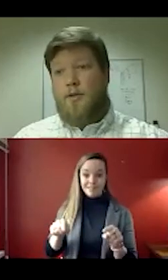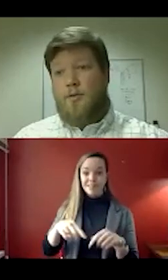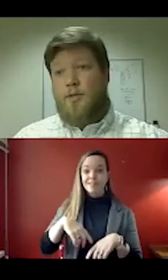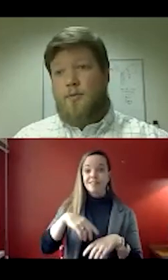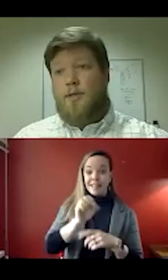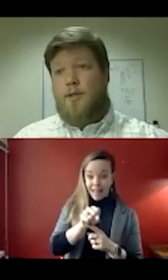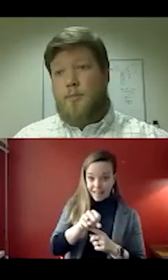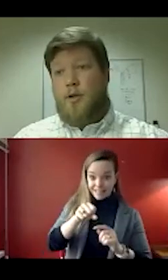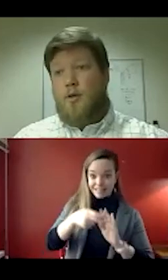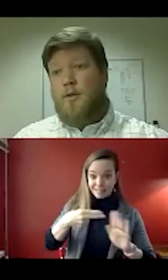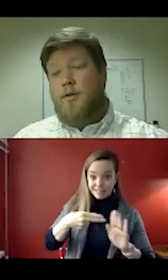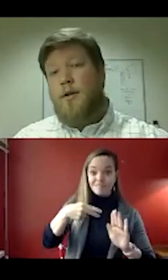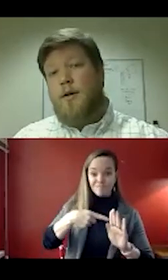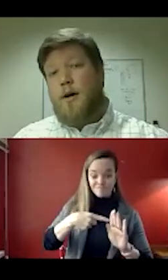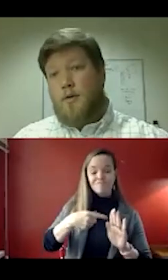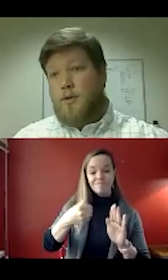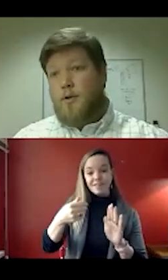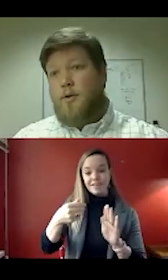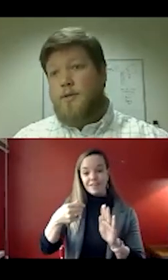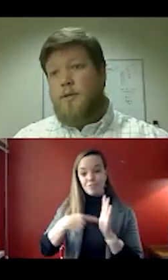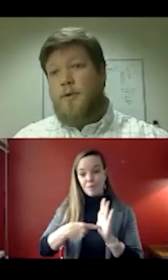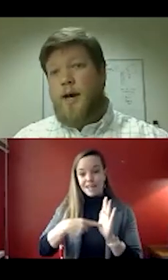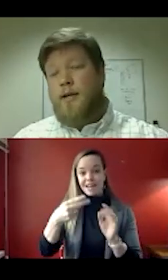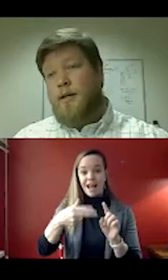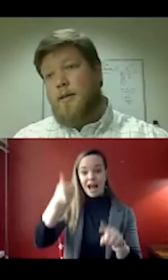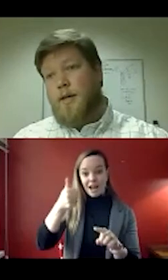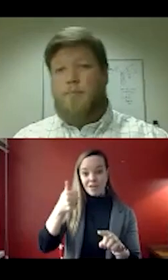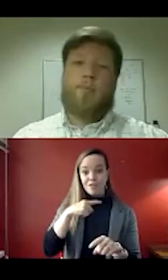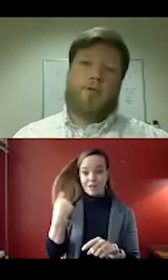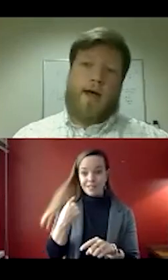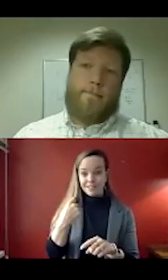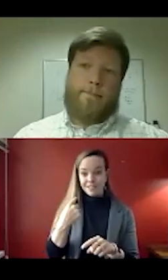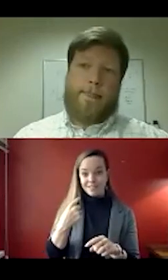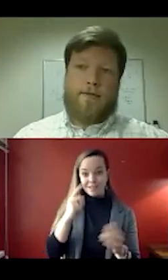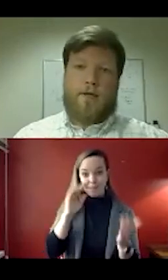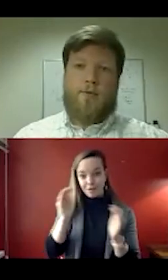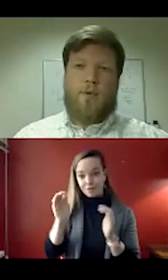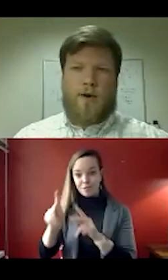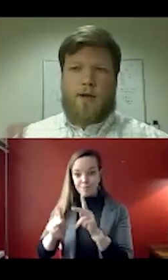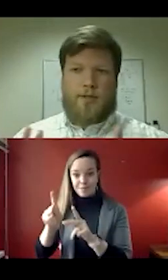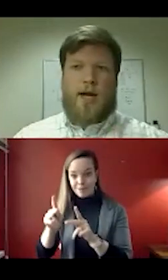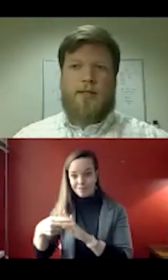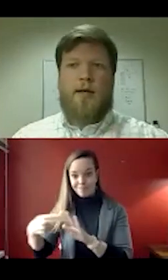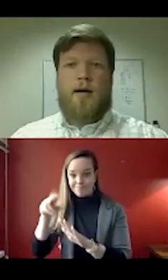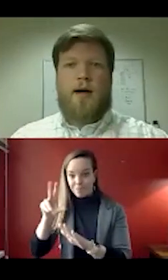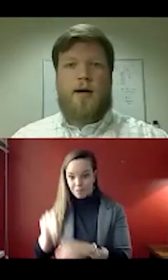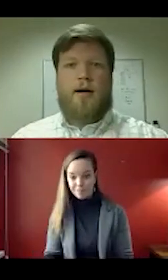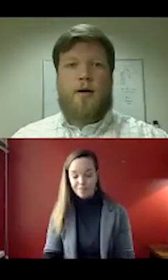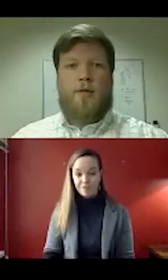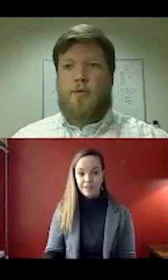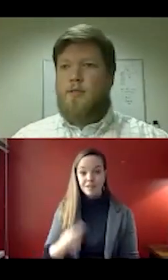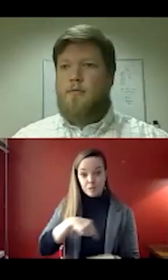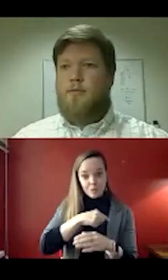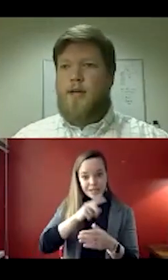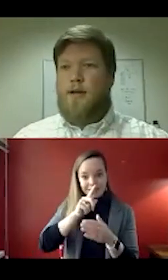higher suicide risk on the part of the author, according to a coding scheme that we had, than people who did not. So we followed up and checked.